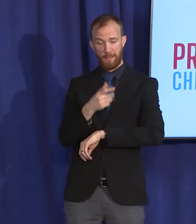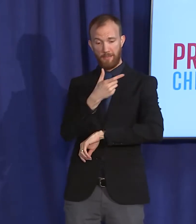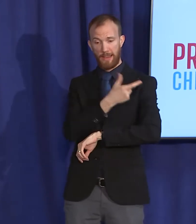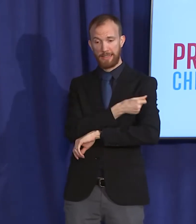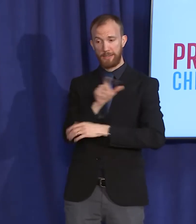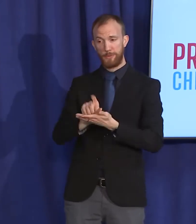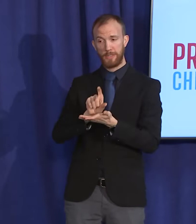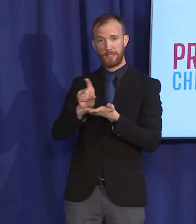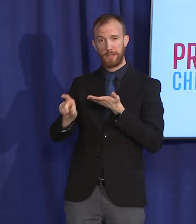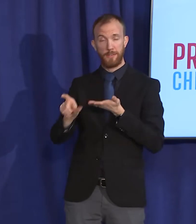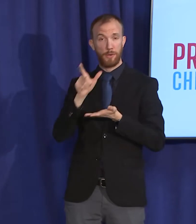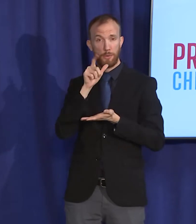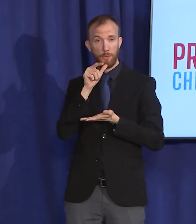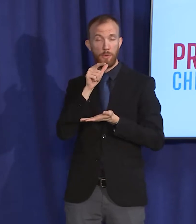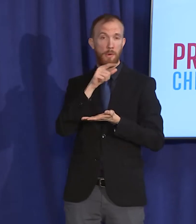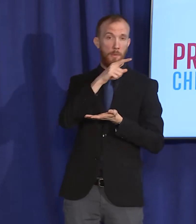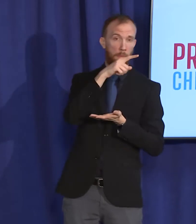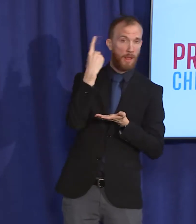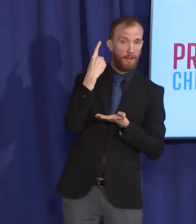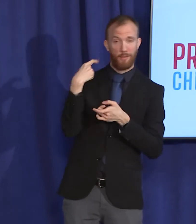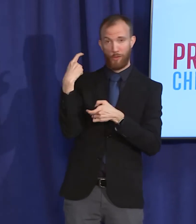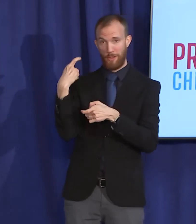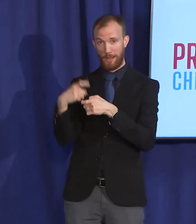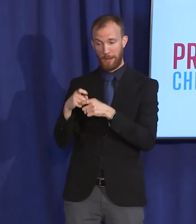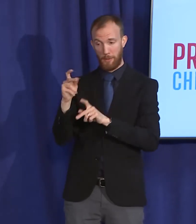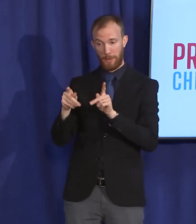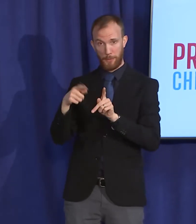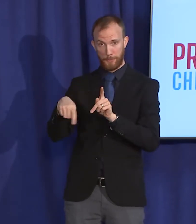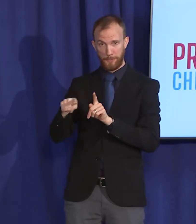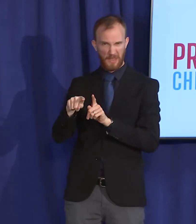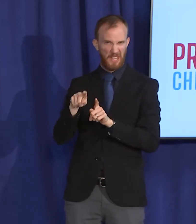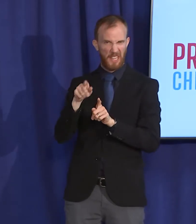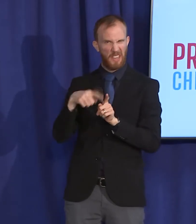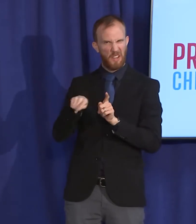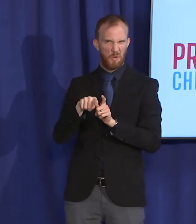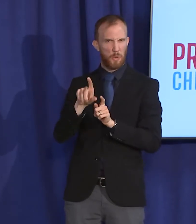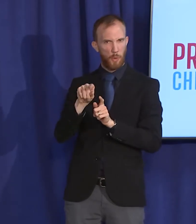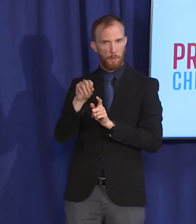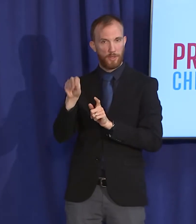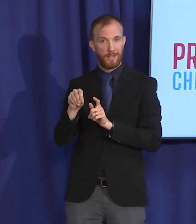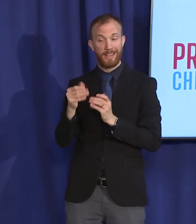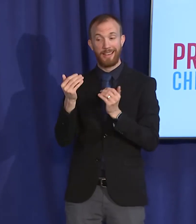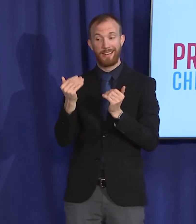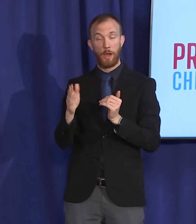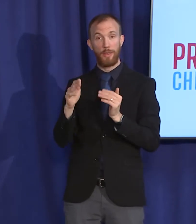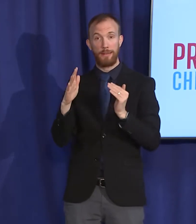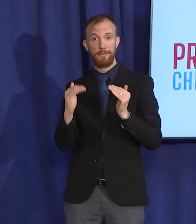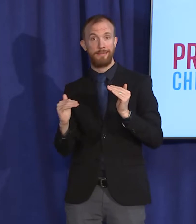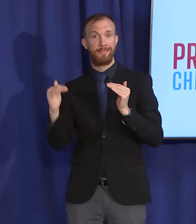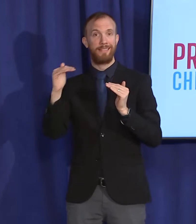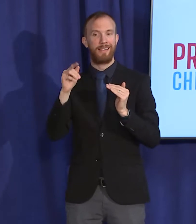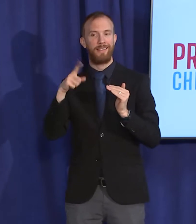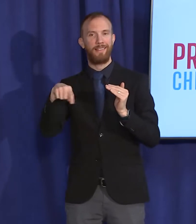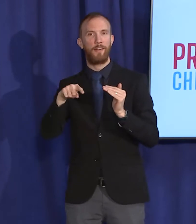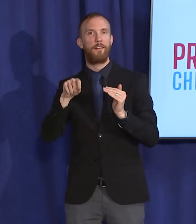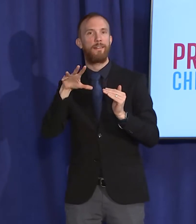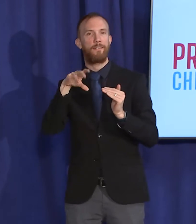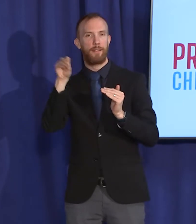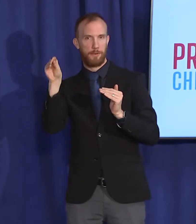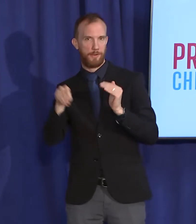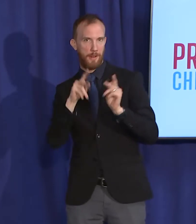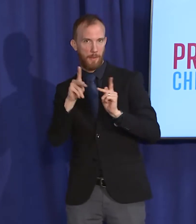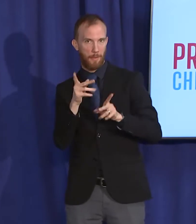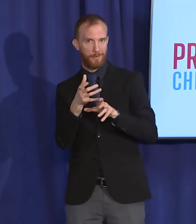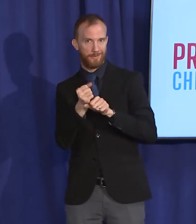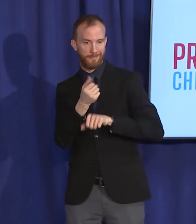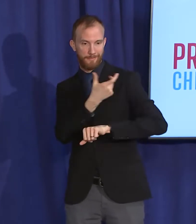Latinx residents. Now, that figure is over 50%. And data show that communities where the Protect